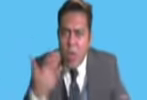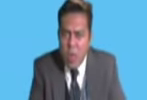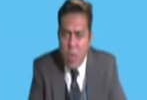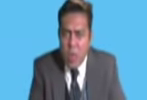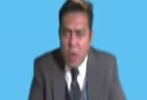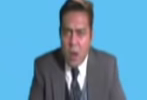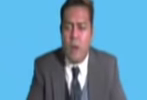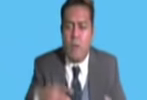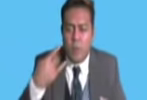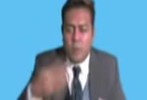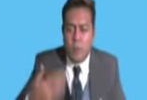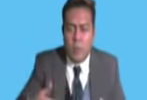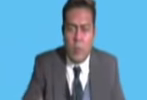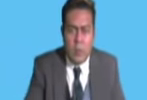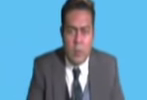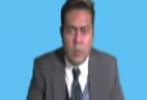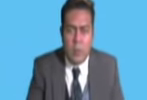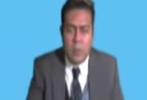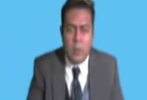Furthermore, Honorable Speaker,